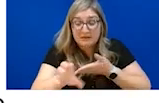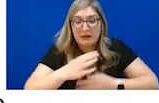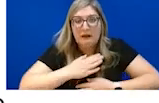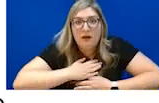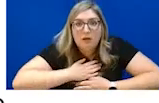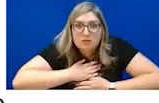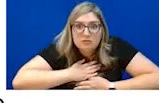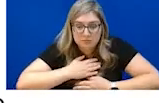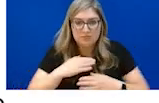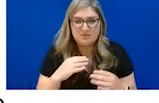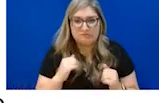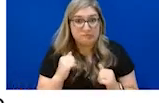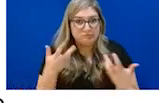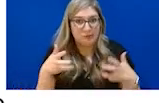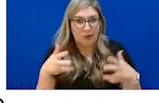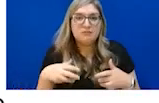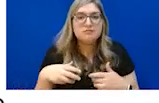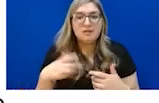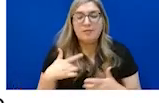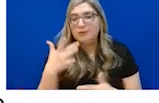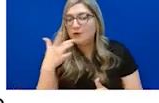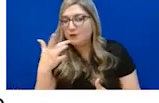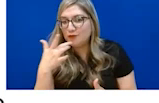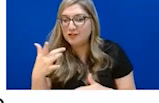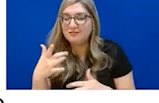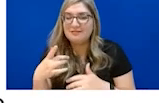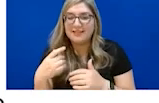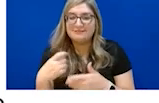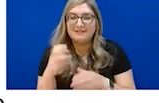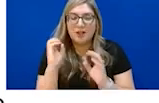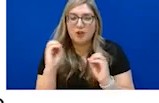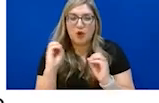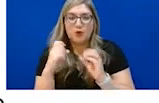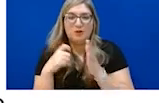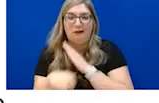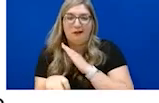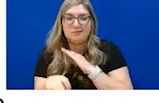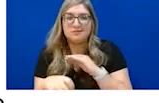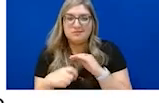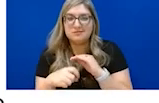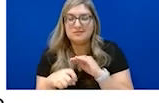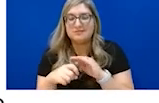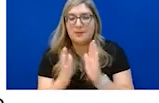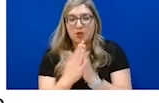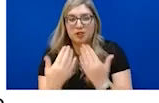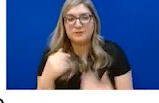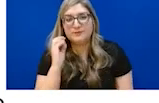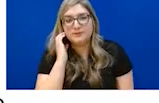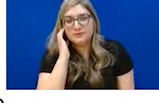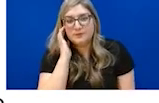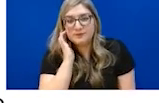does. And especially if then they're not used at all by the teacher. That